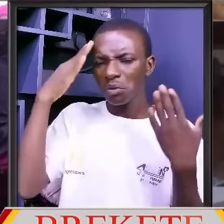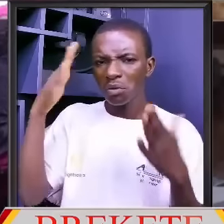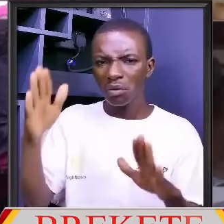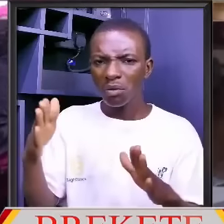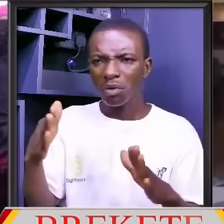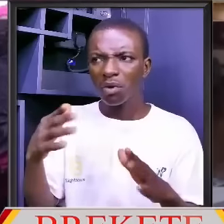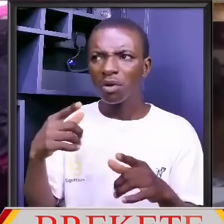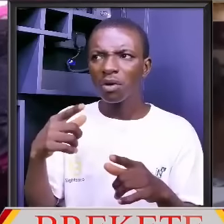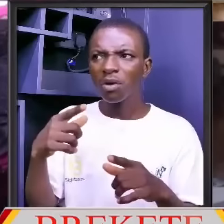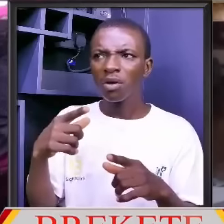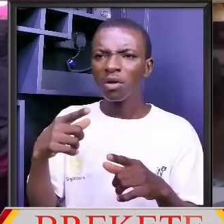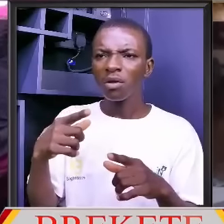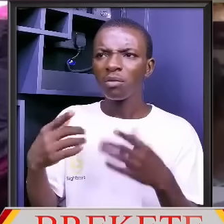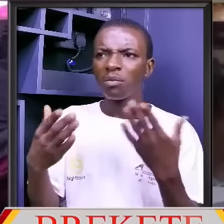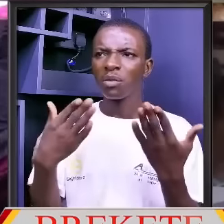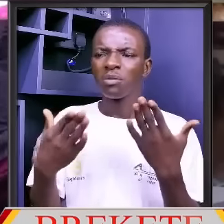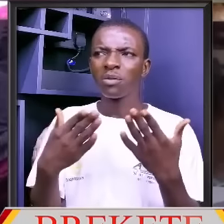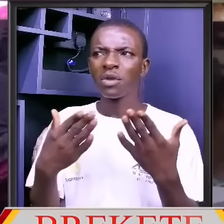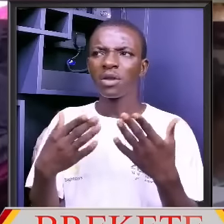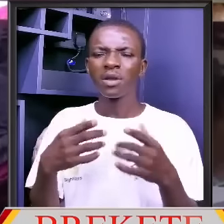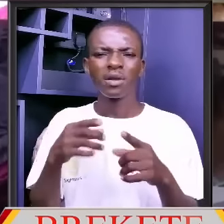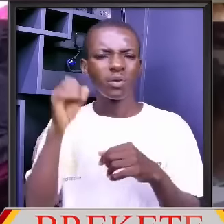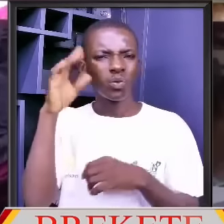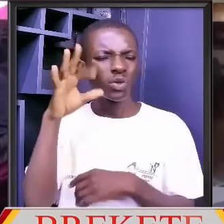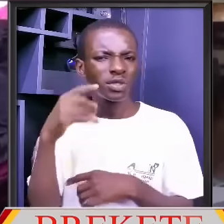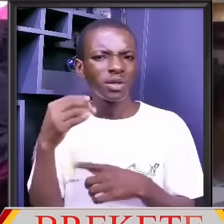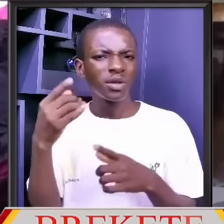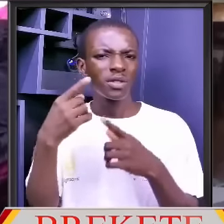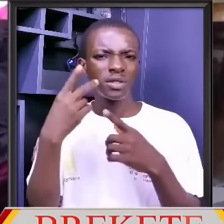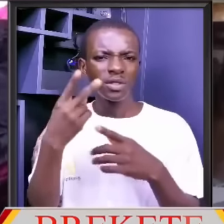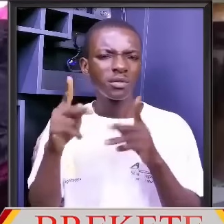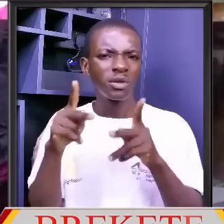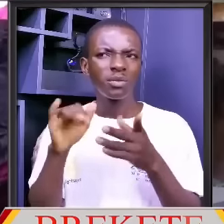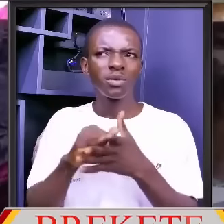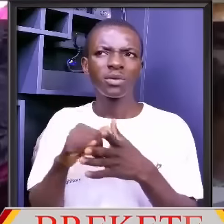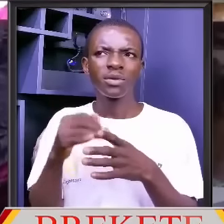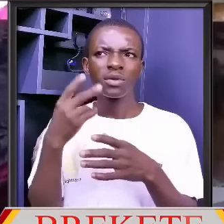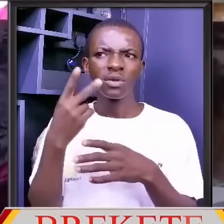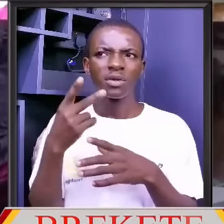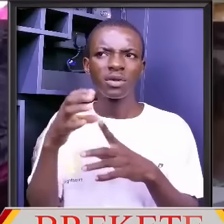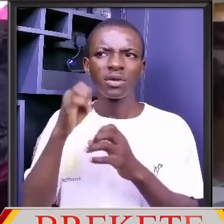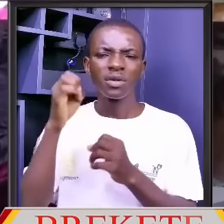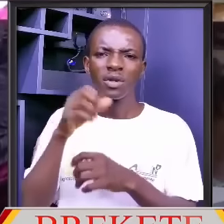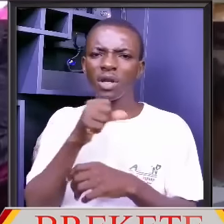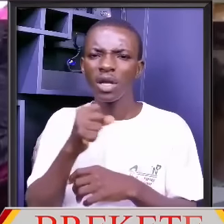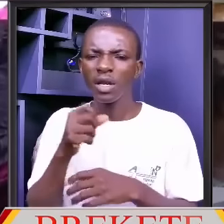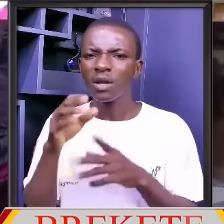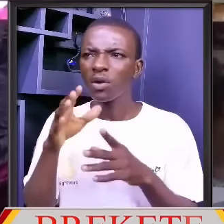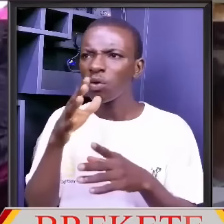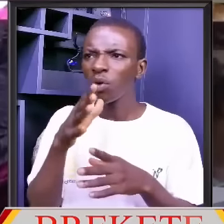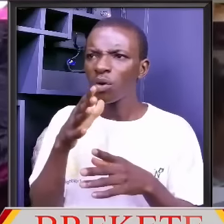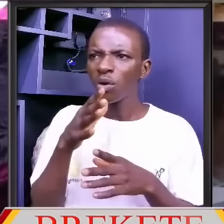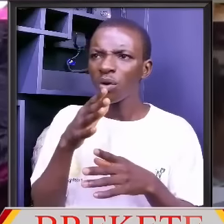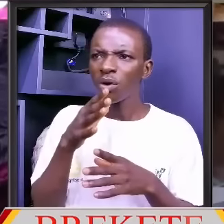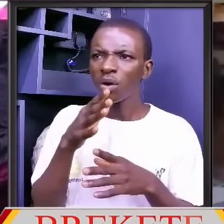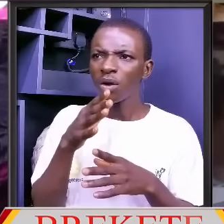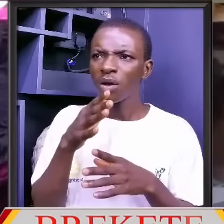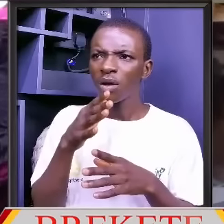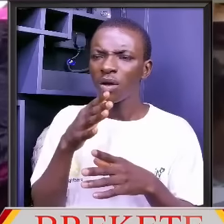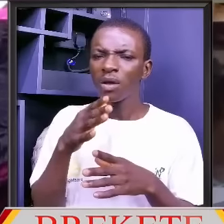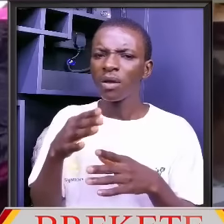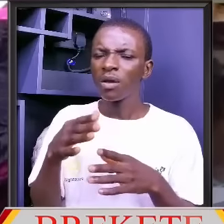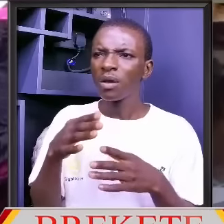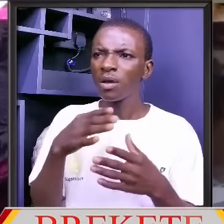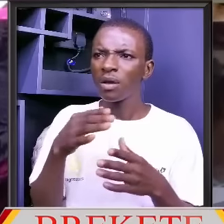know. It be like say I be winch. Oh. If I see people where they work out, they go, especially elderly women, I go run, go meet. I go say,